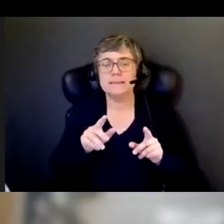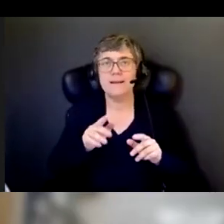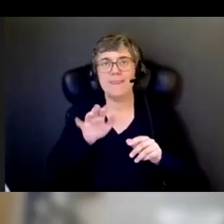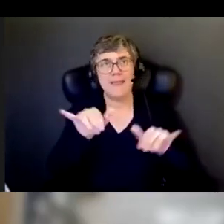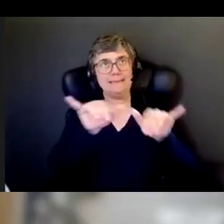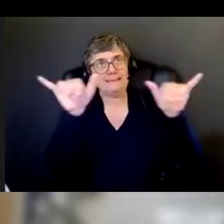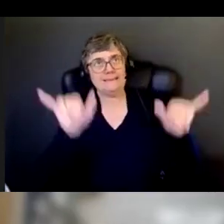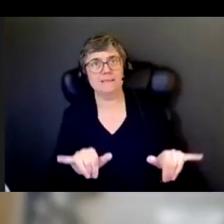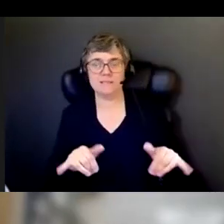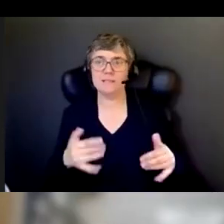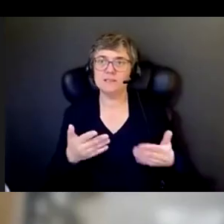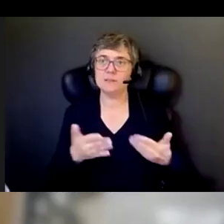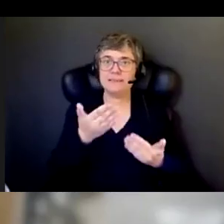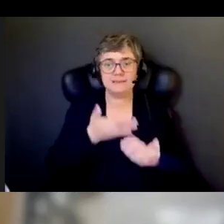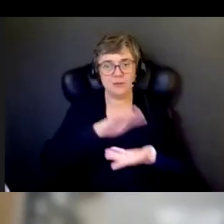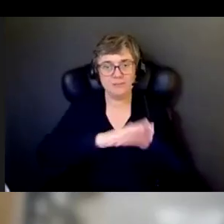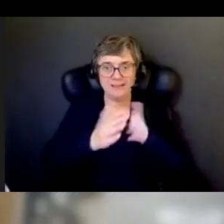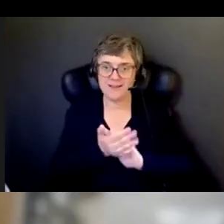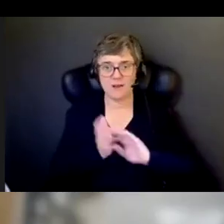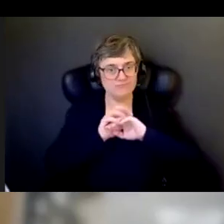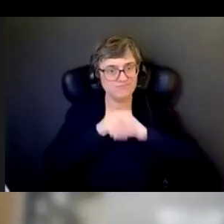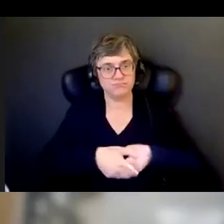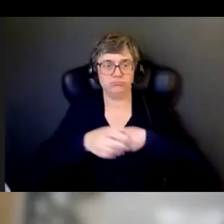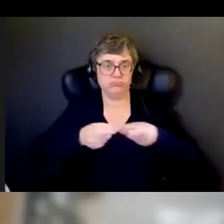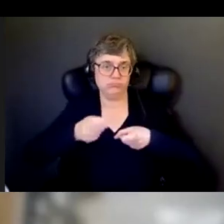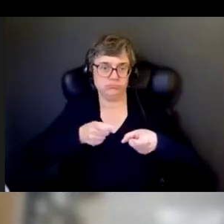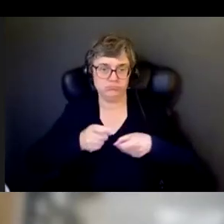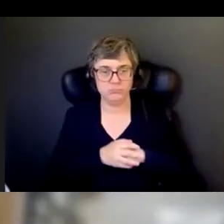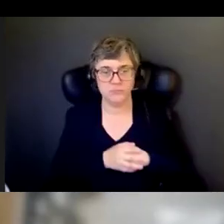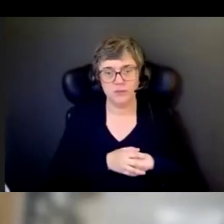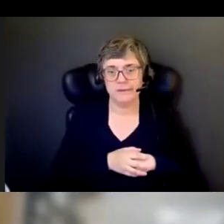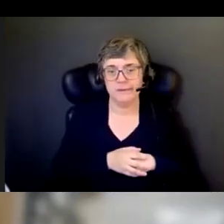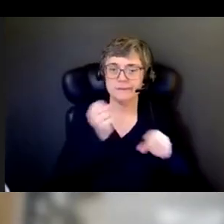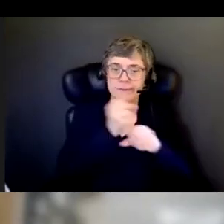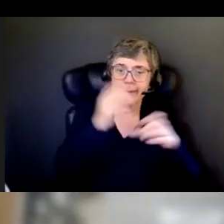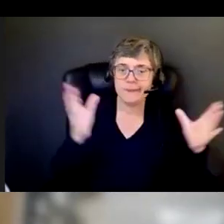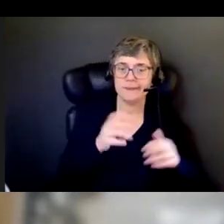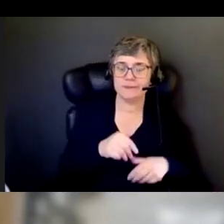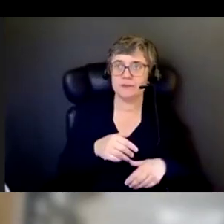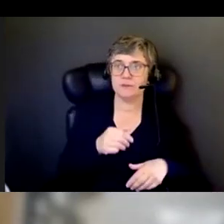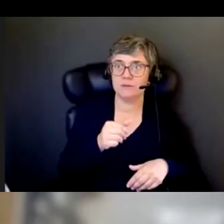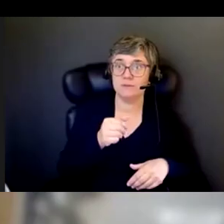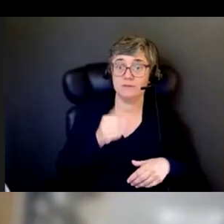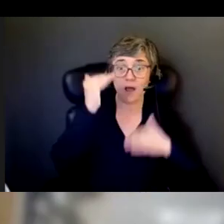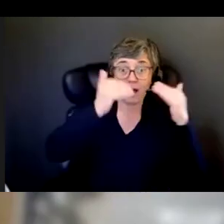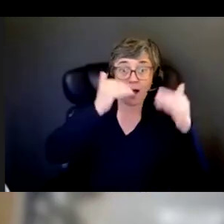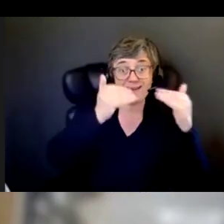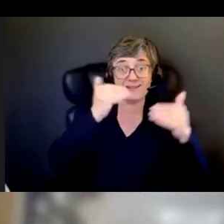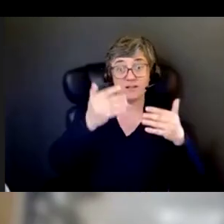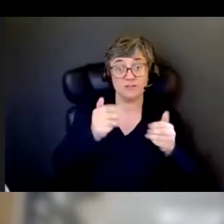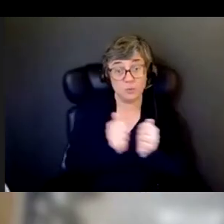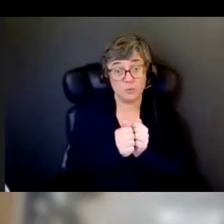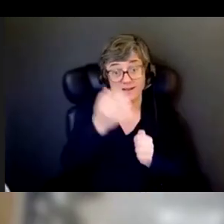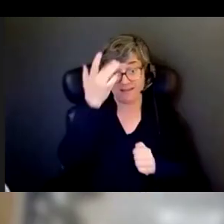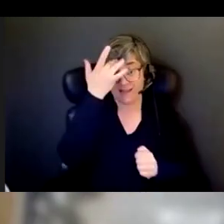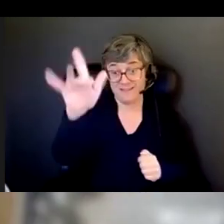support flow through a provincial agency, for example. Her housing comes through a second, her transportation through a third. Her decision-making